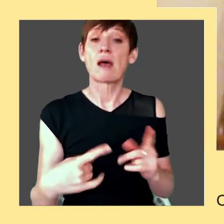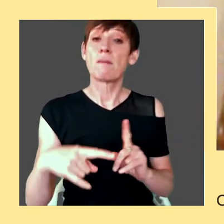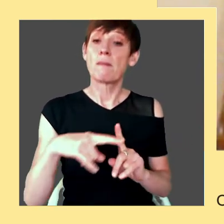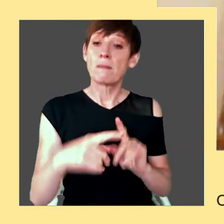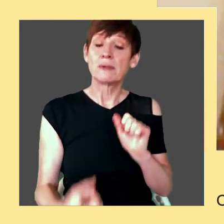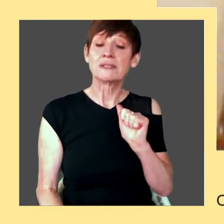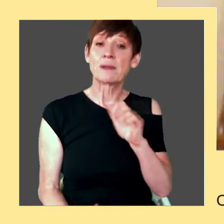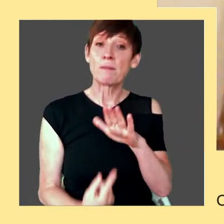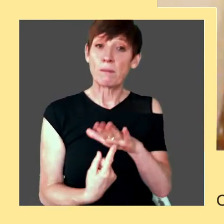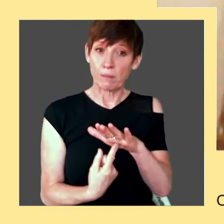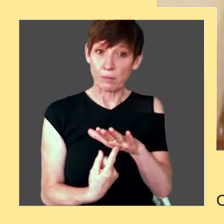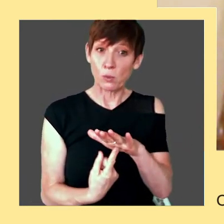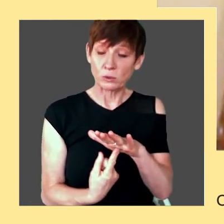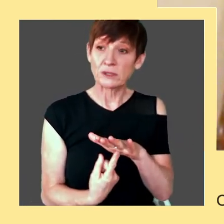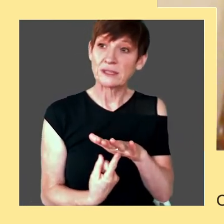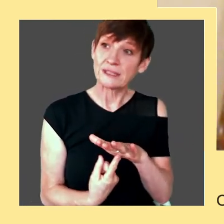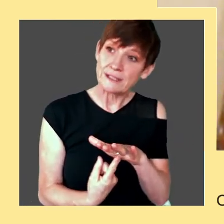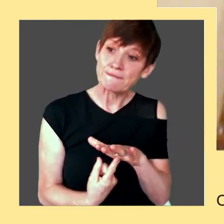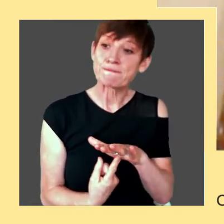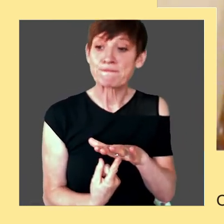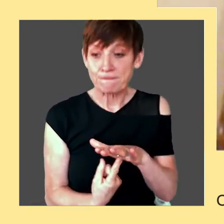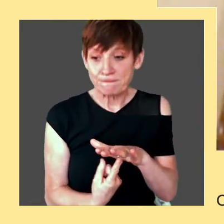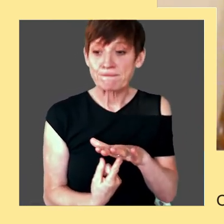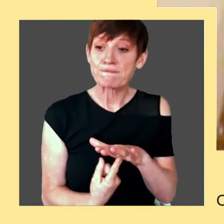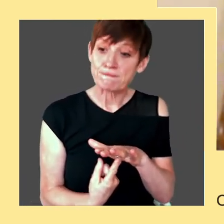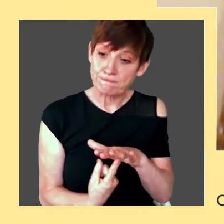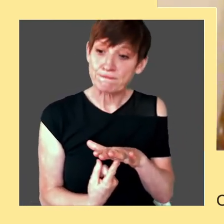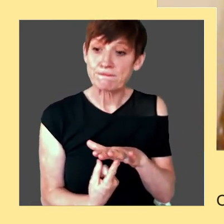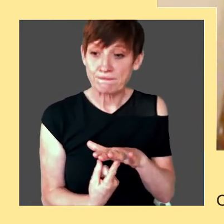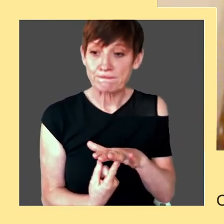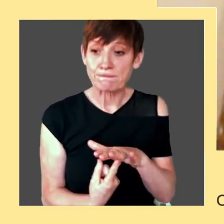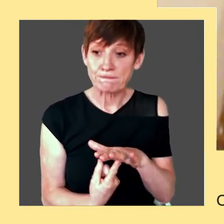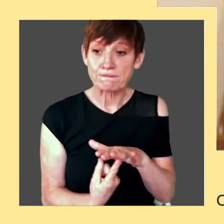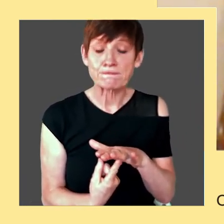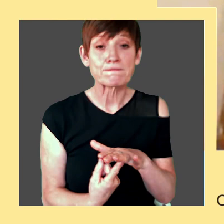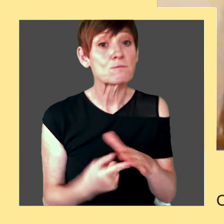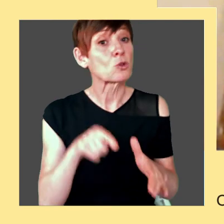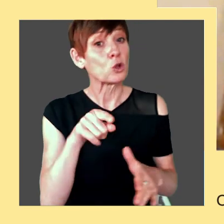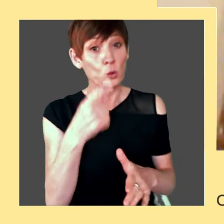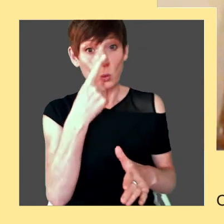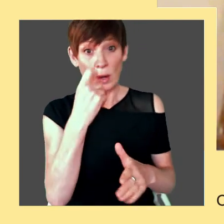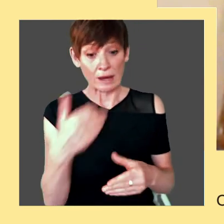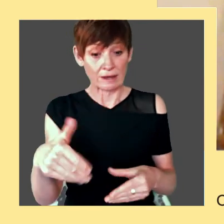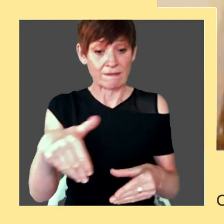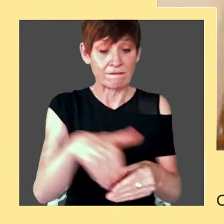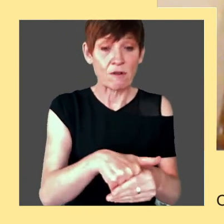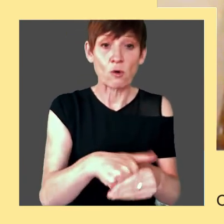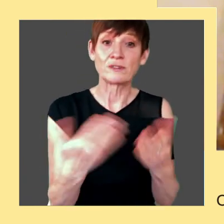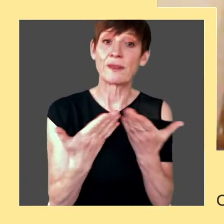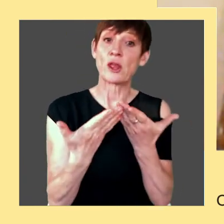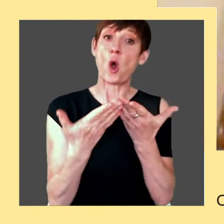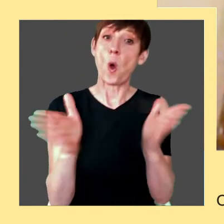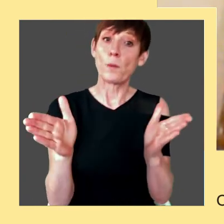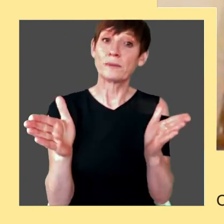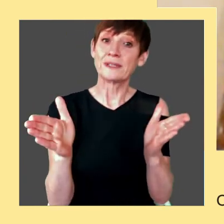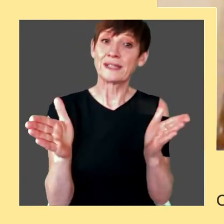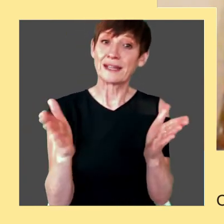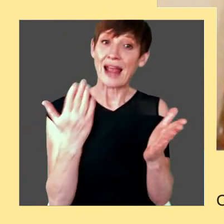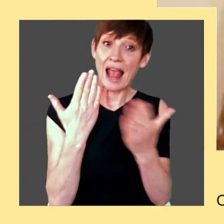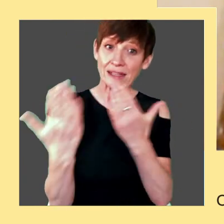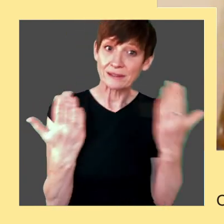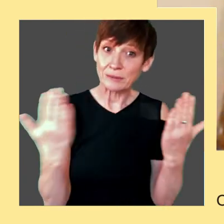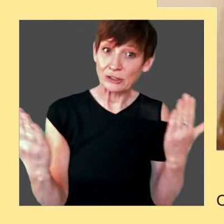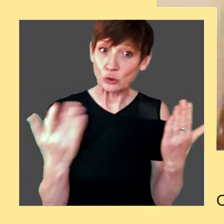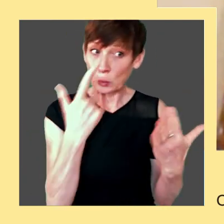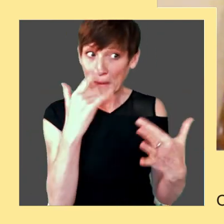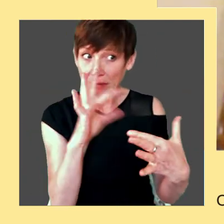important you be in most of the opening exhibitions to make a connection with other artists,